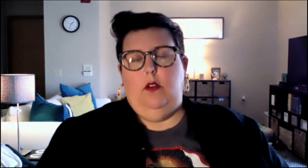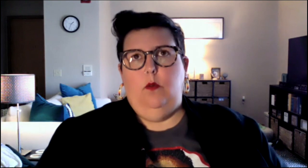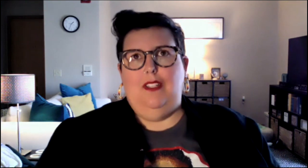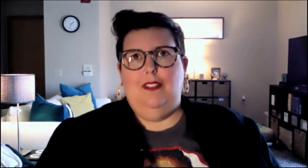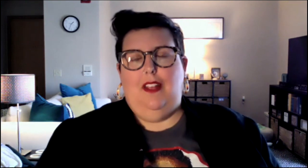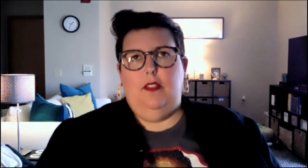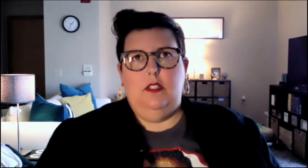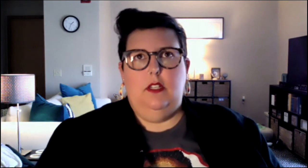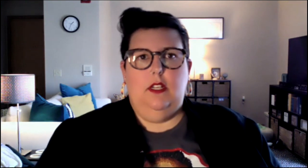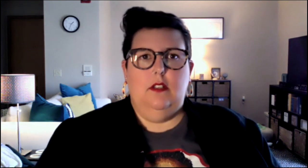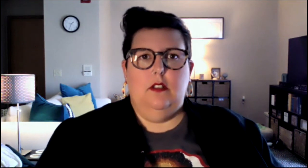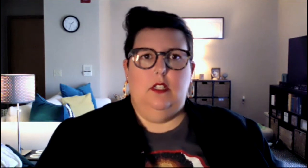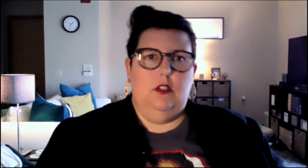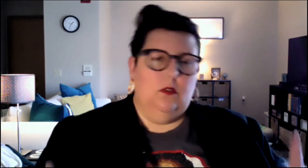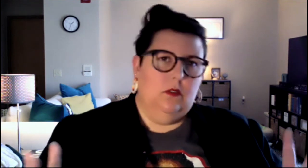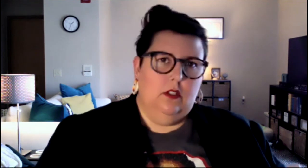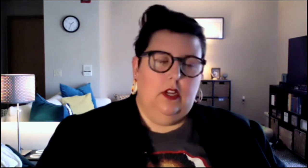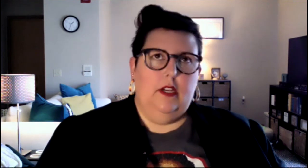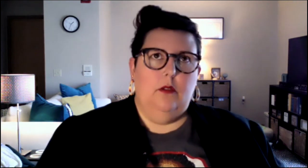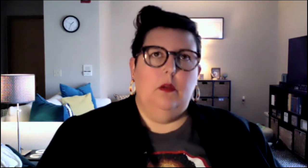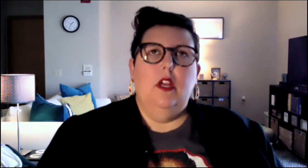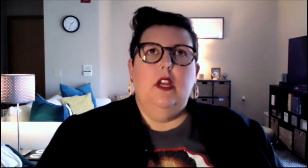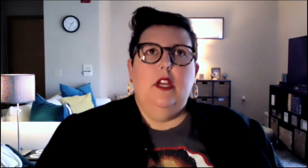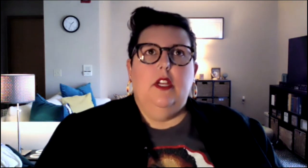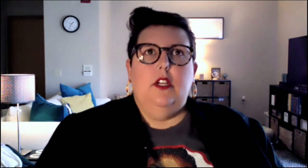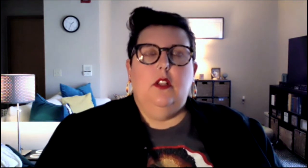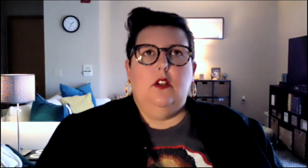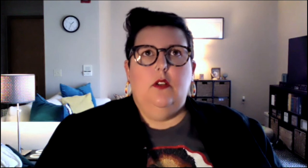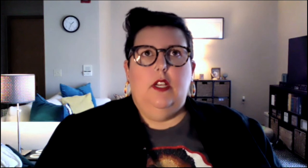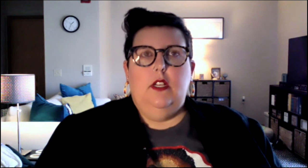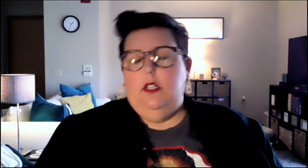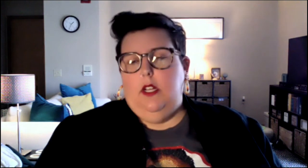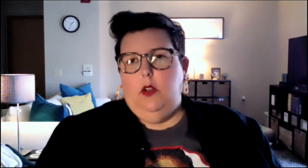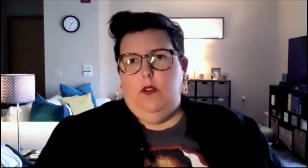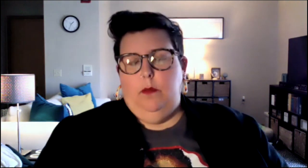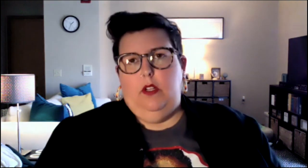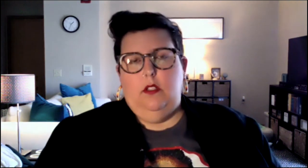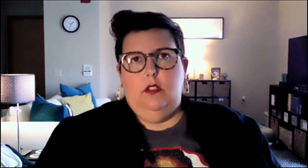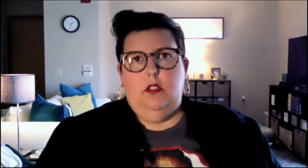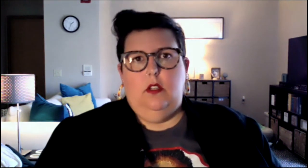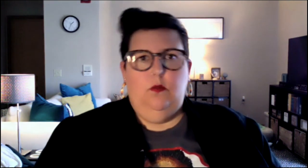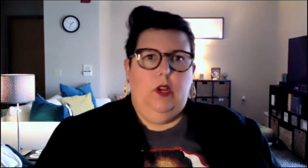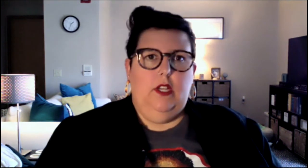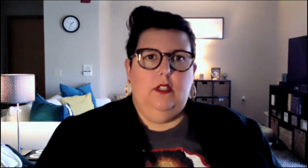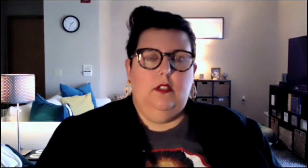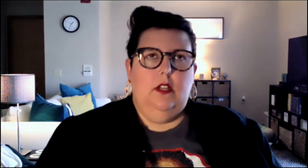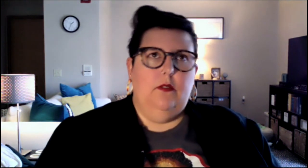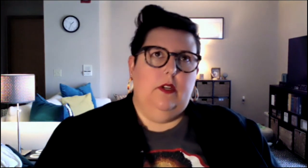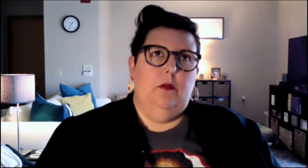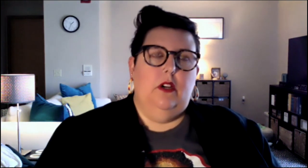that race, ethnicity, you know, item, you're like, okay, yeah, you have an abundance of